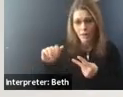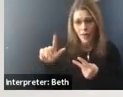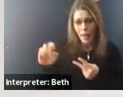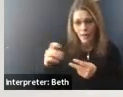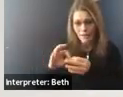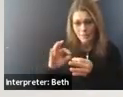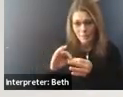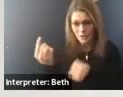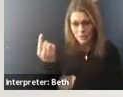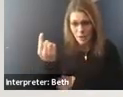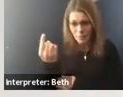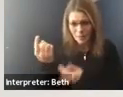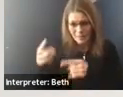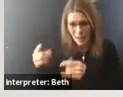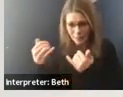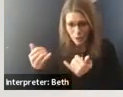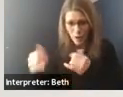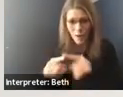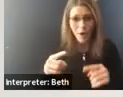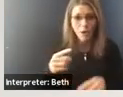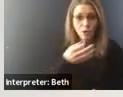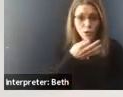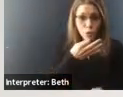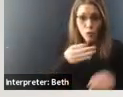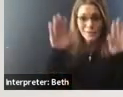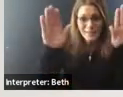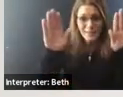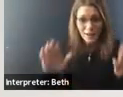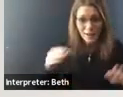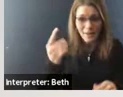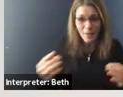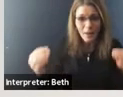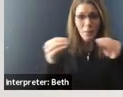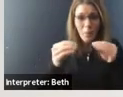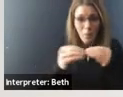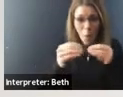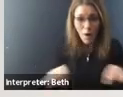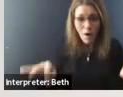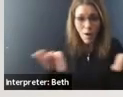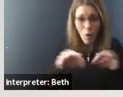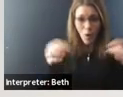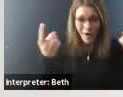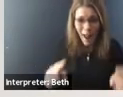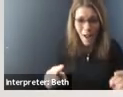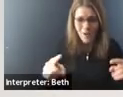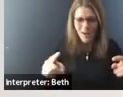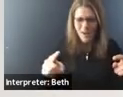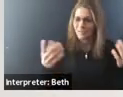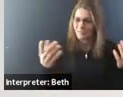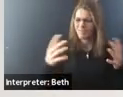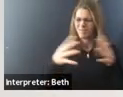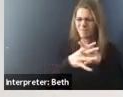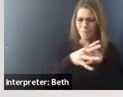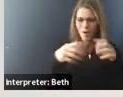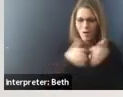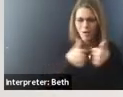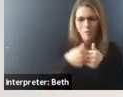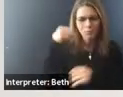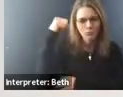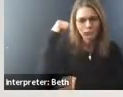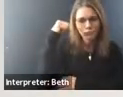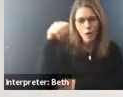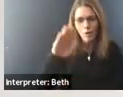something more important happening. So I'm going to say go Bills for Sunday as a lifelong Bills